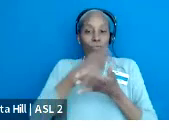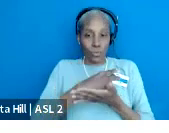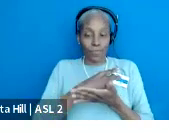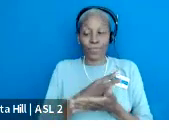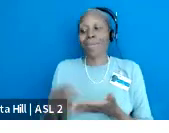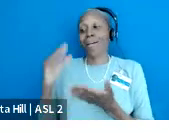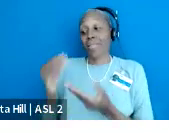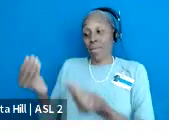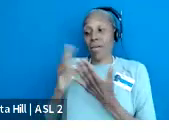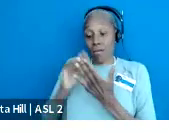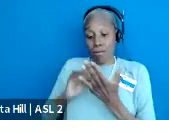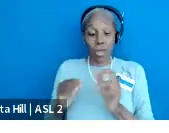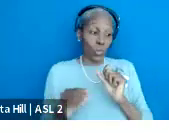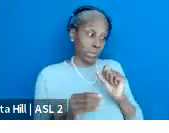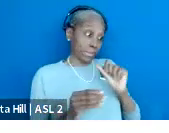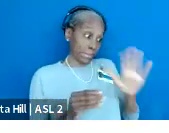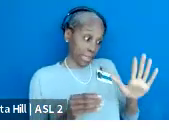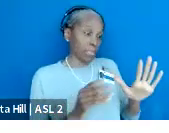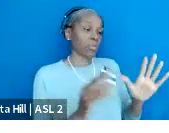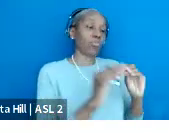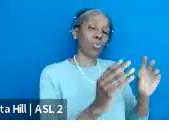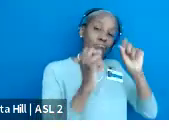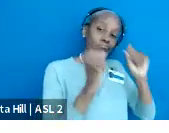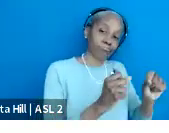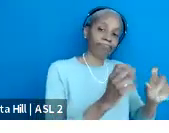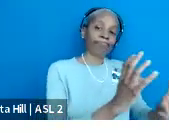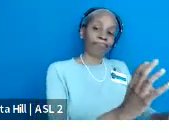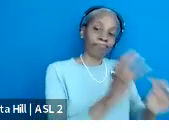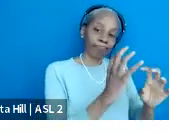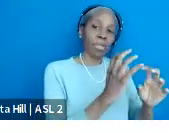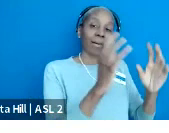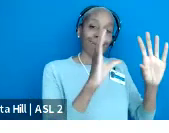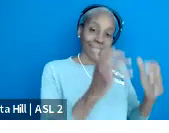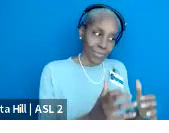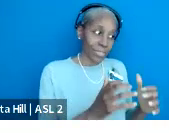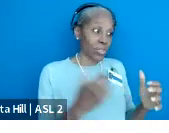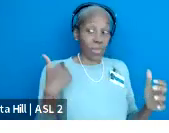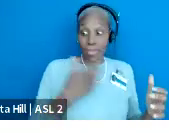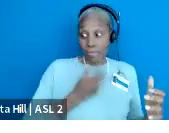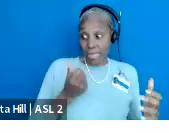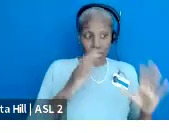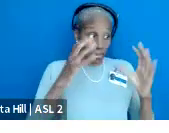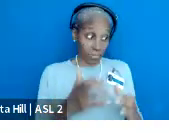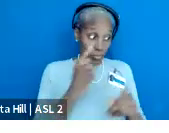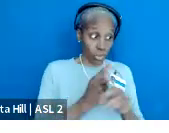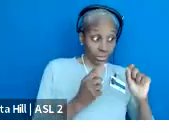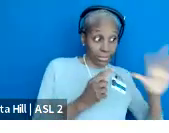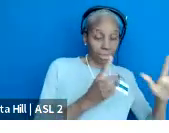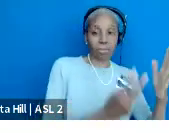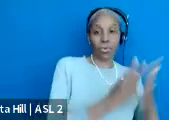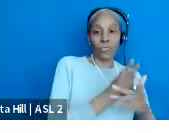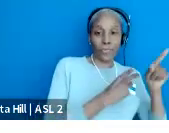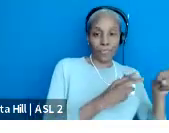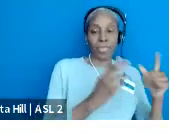send information through a more robust classification process to try to determine that we're making the best possible classification. There might be a point